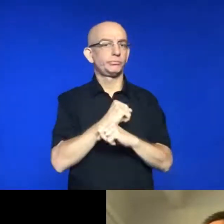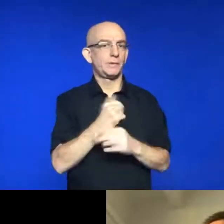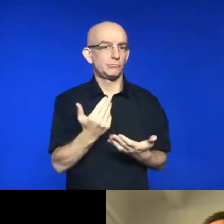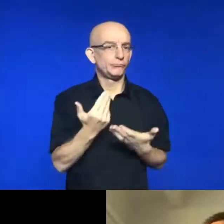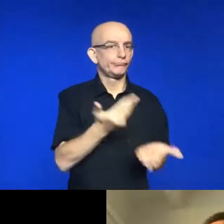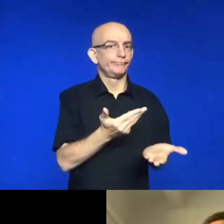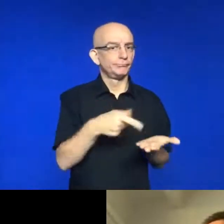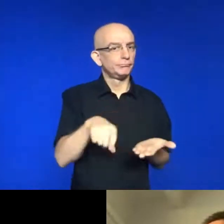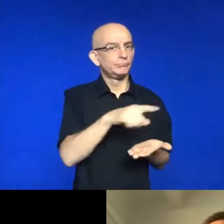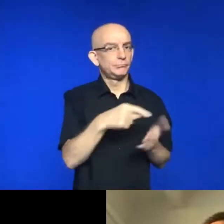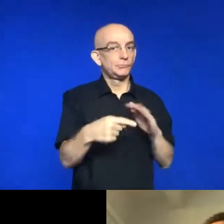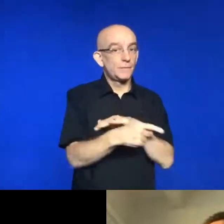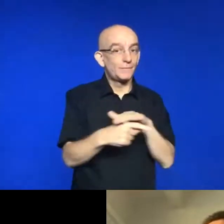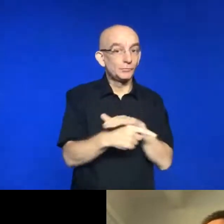that point.